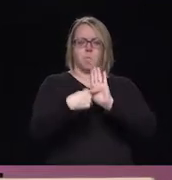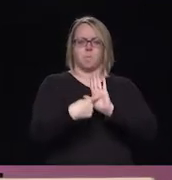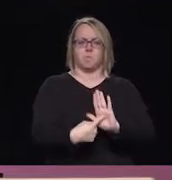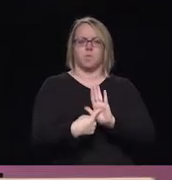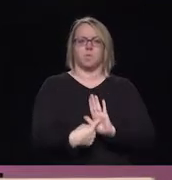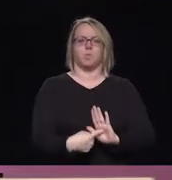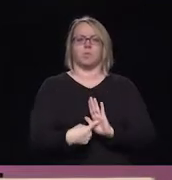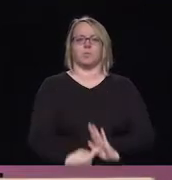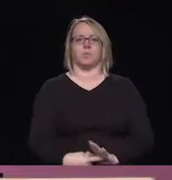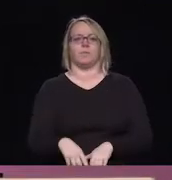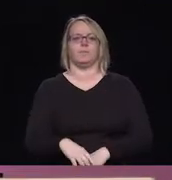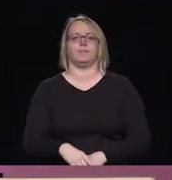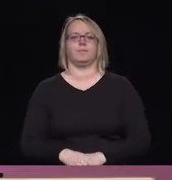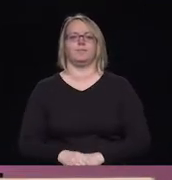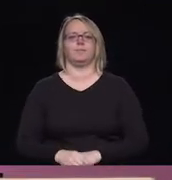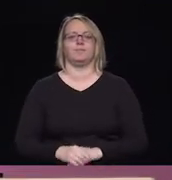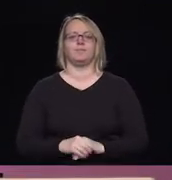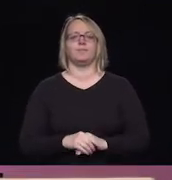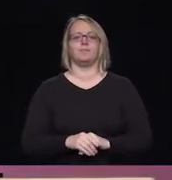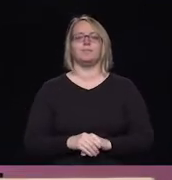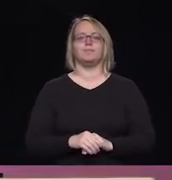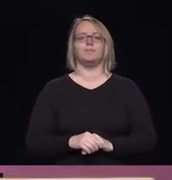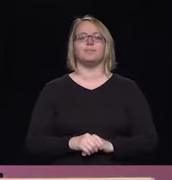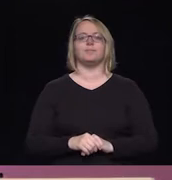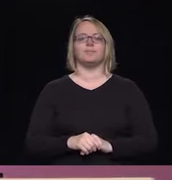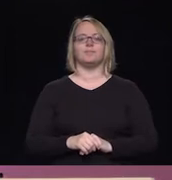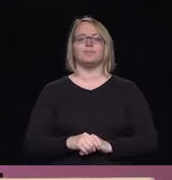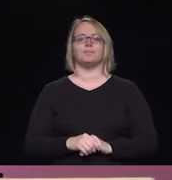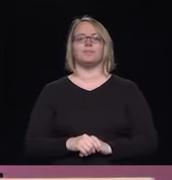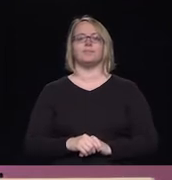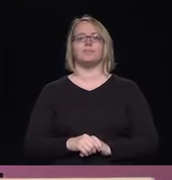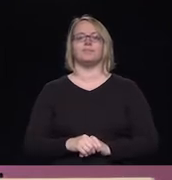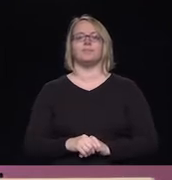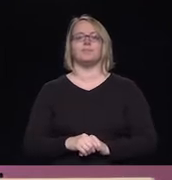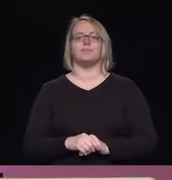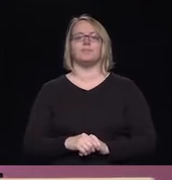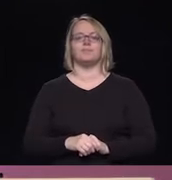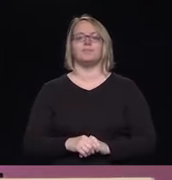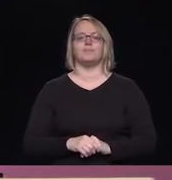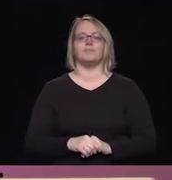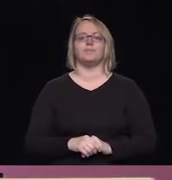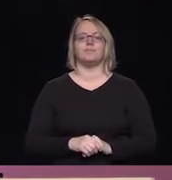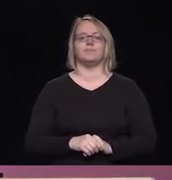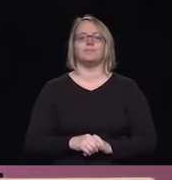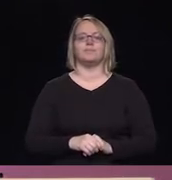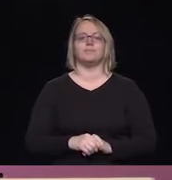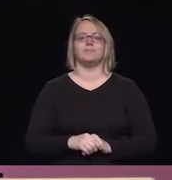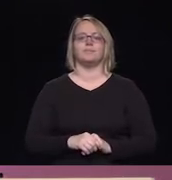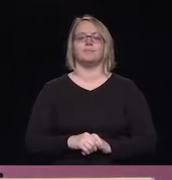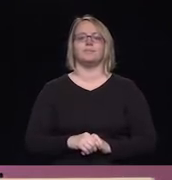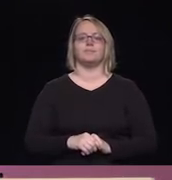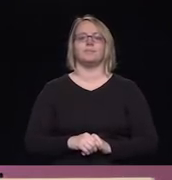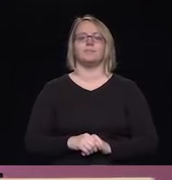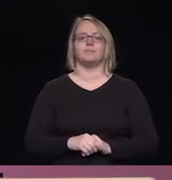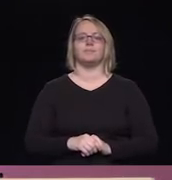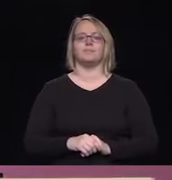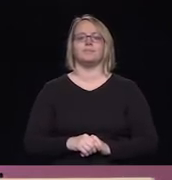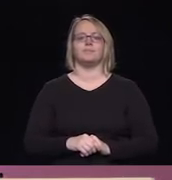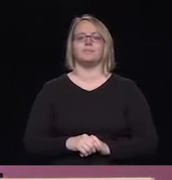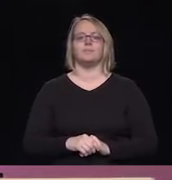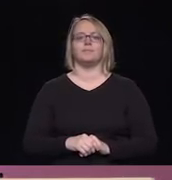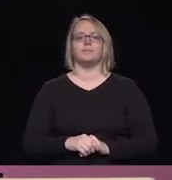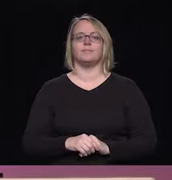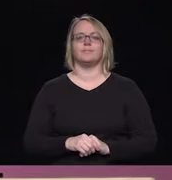any artistic skills. You just want to pull up your chair, get some art supplies and follow along with us. Now let me